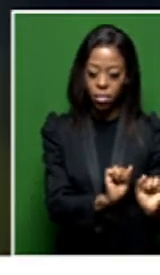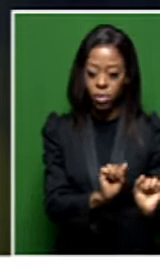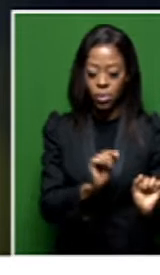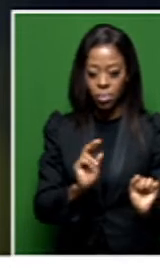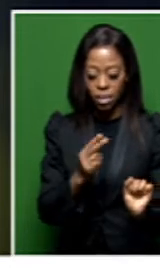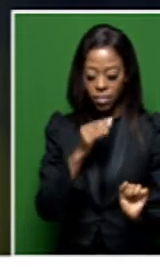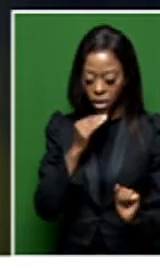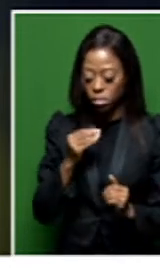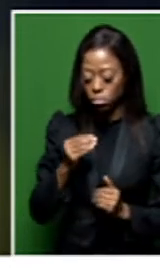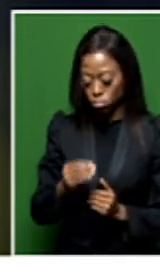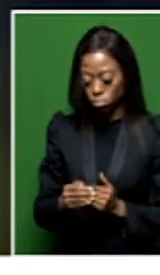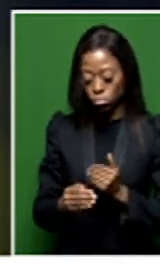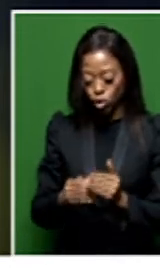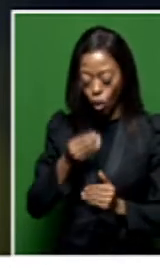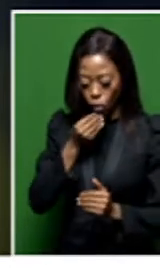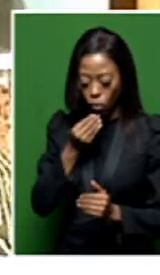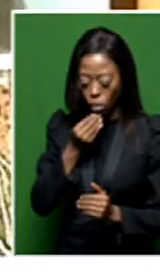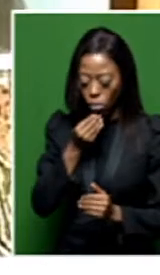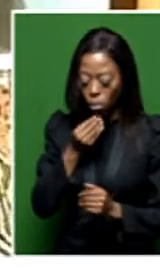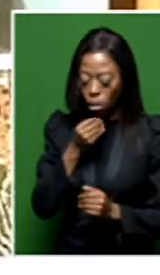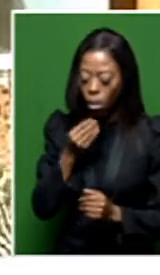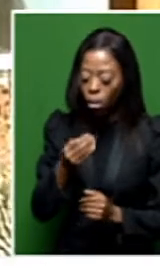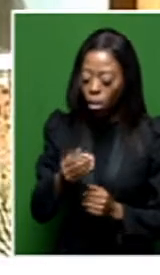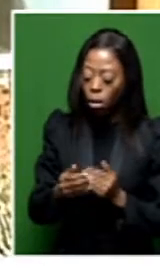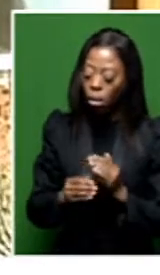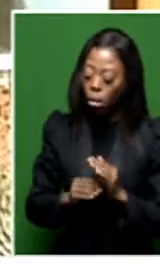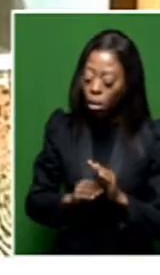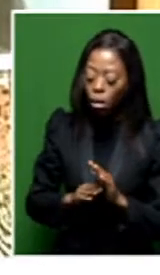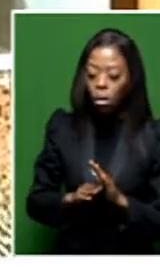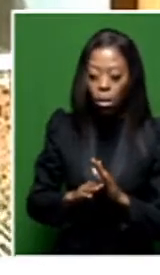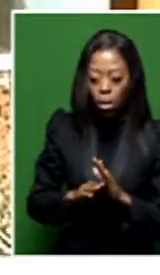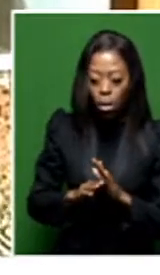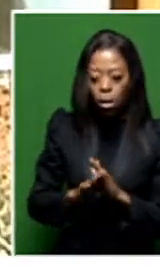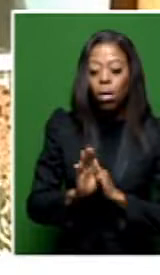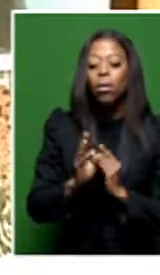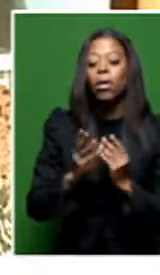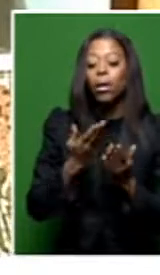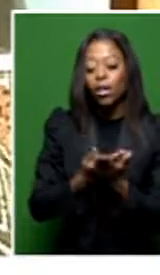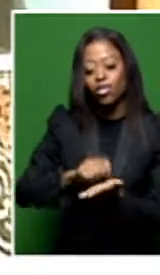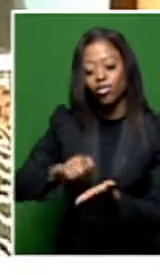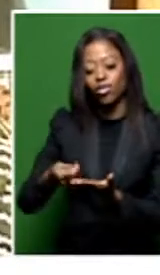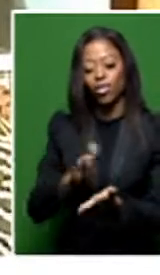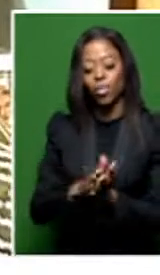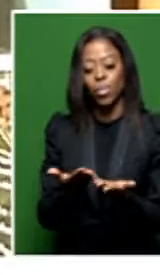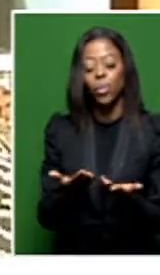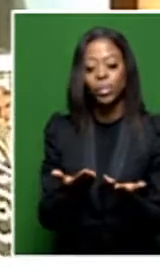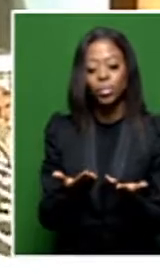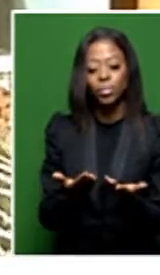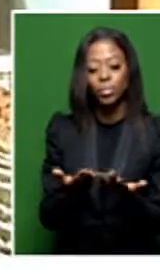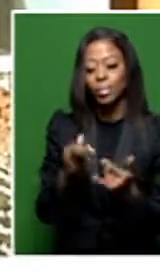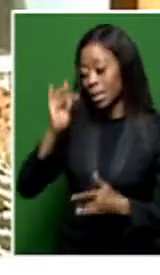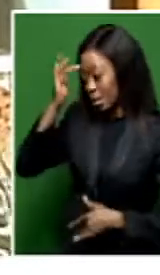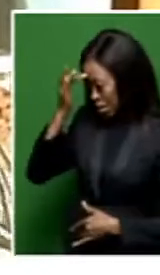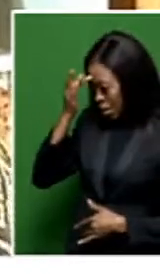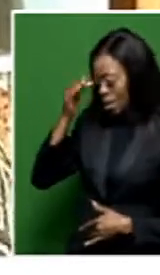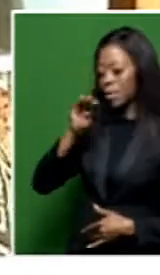go through a journey, a food journey that I could then tell and also translate into a book. And when I got sick,